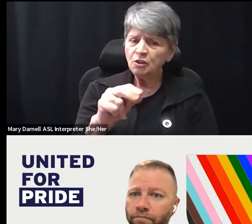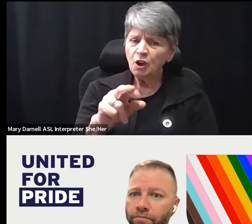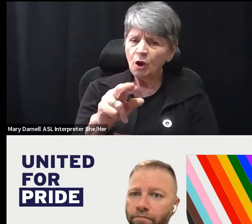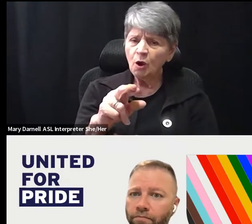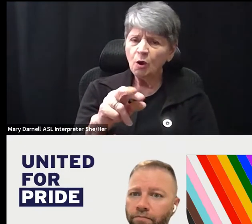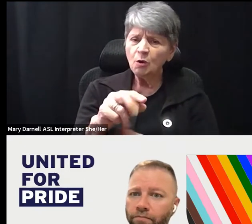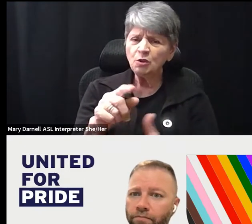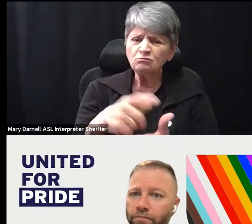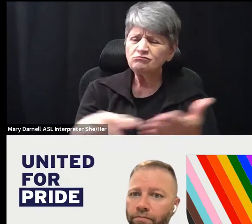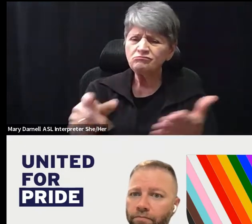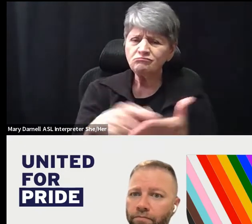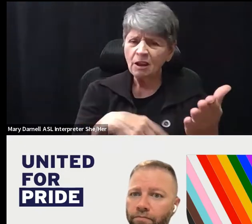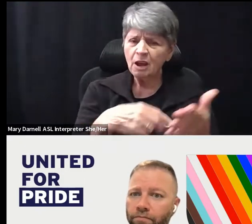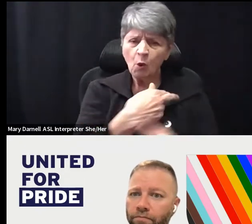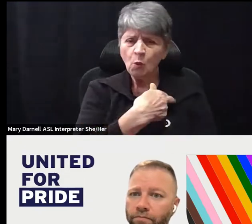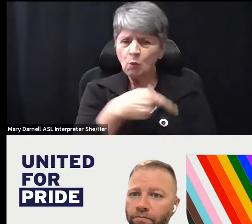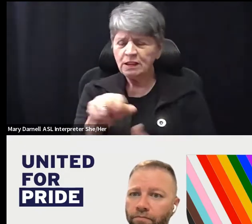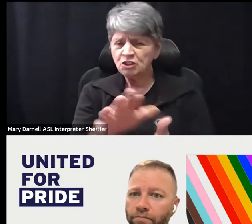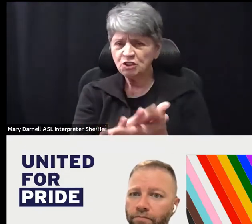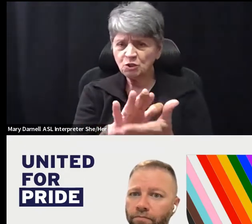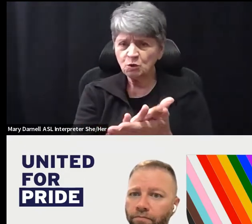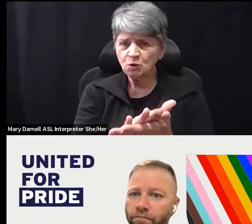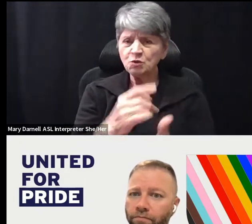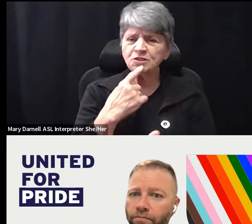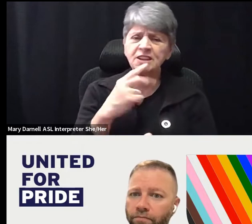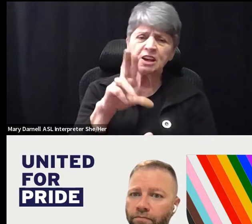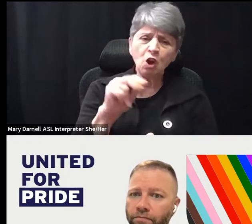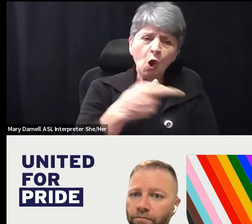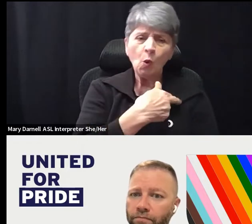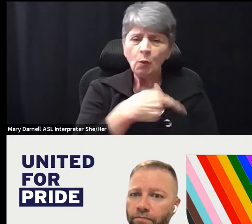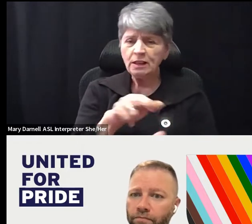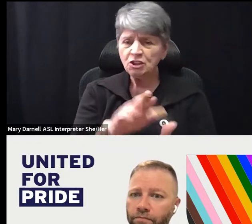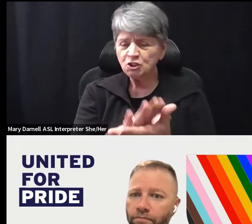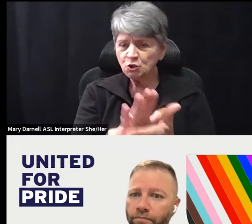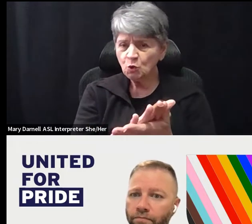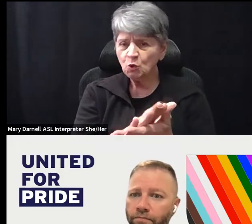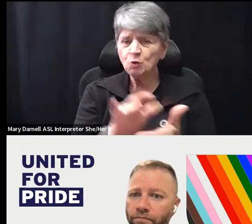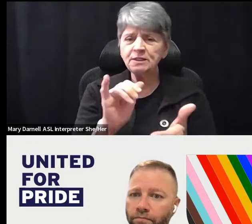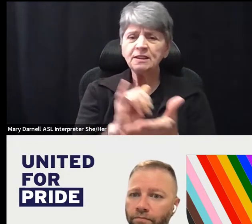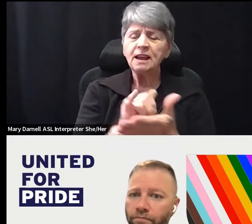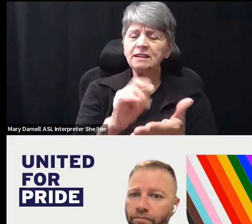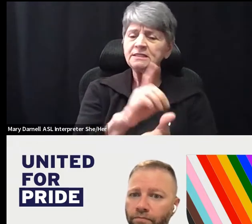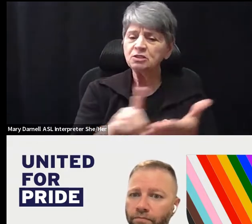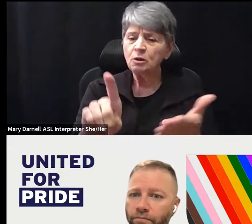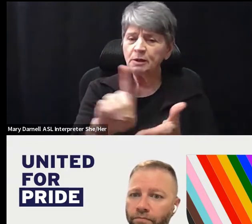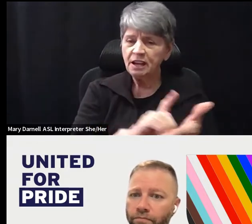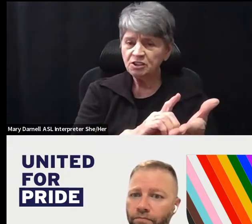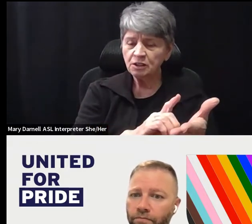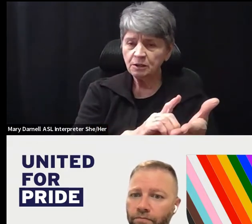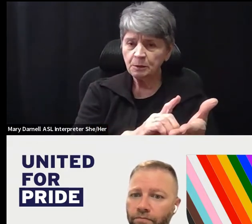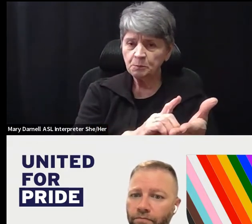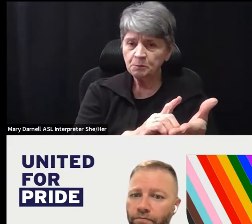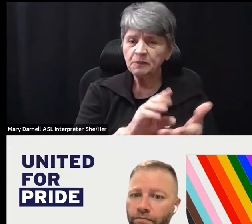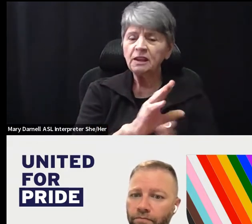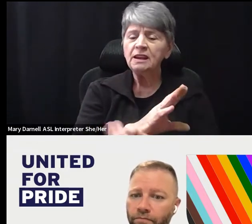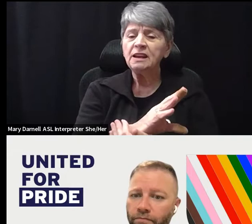teach. You're just saying no religious schools. And so that's religious status discrimination. And again, they saved the issue of